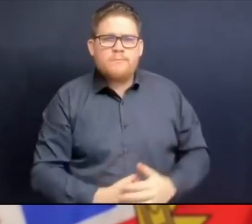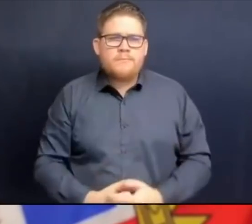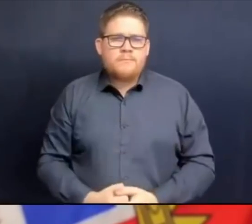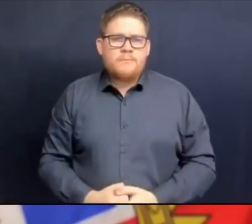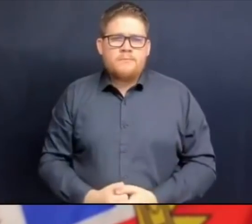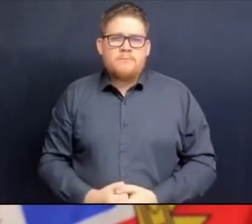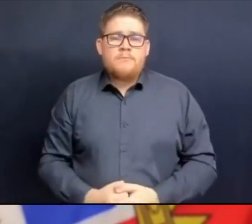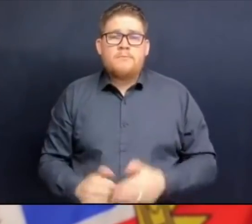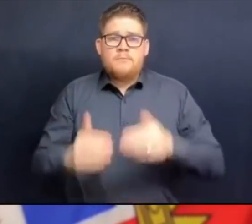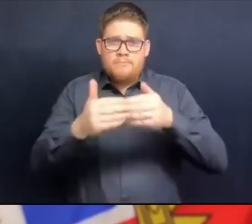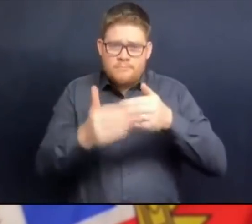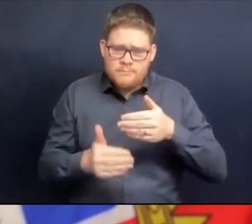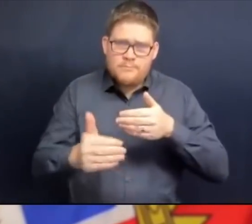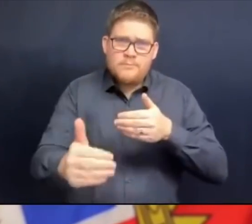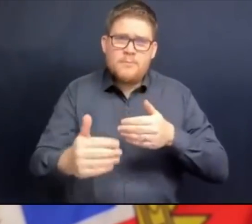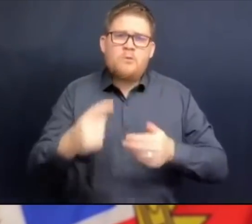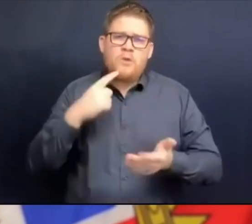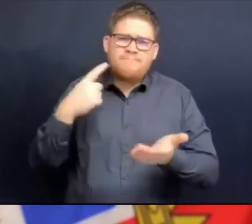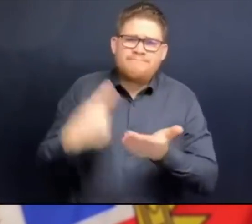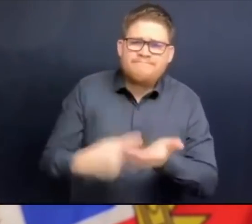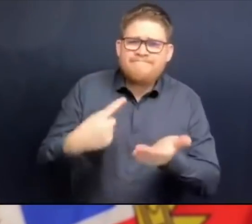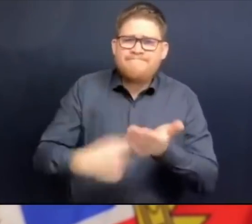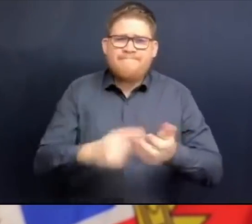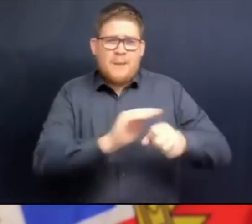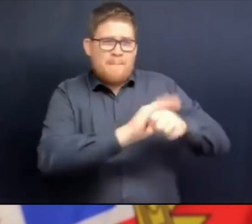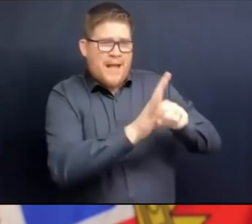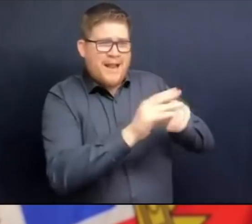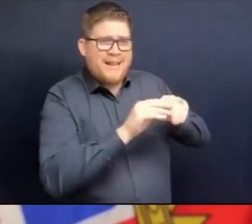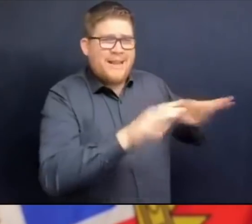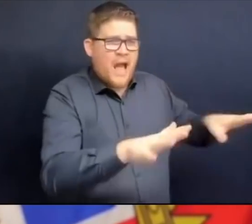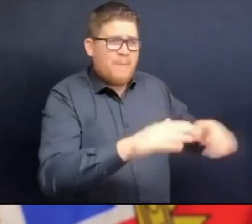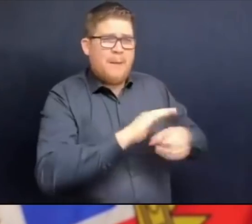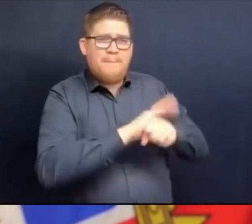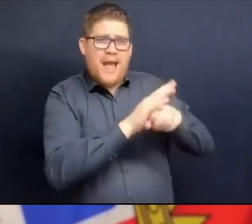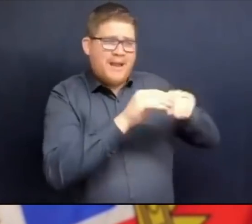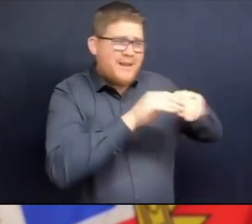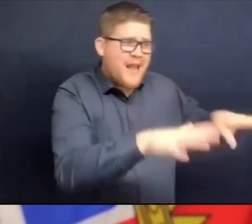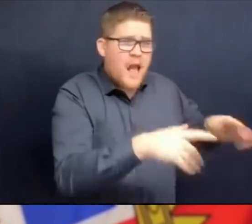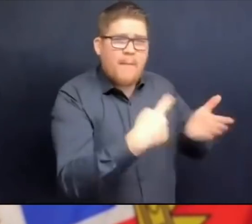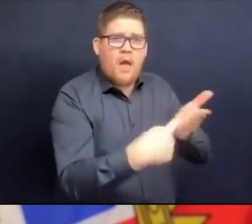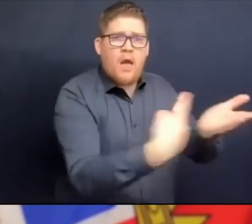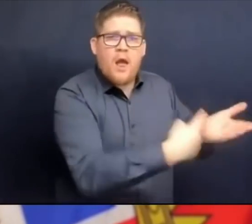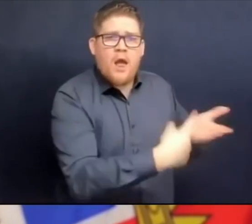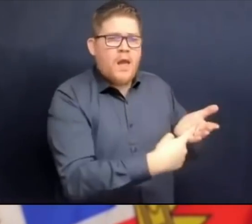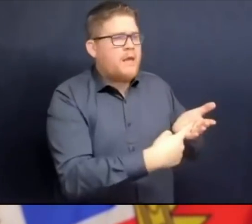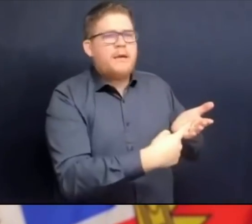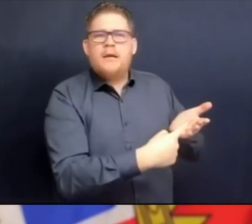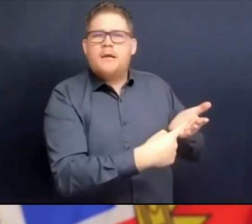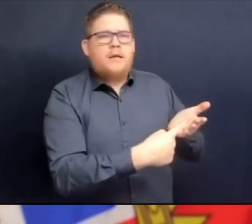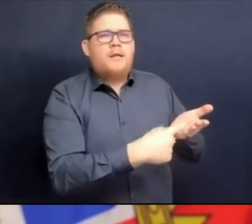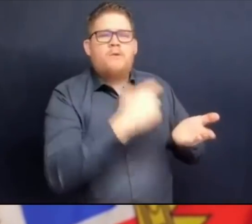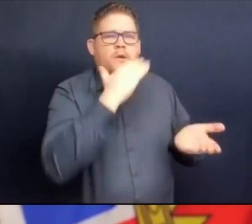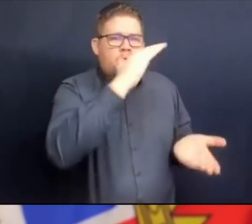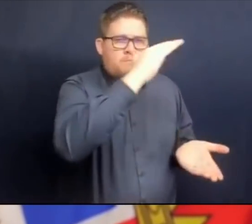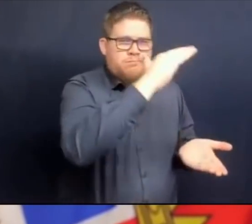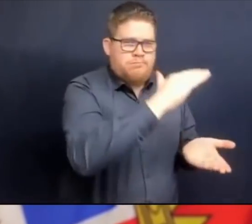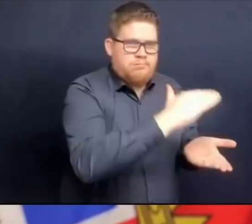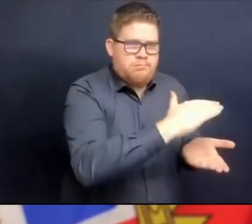the pandemic as we get through this wave, and more about how we continue to manage our personal risks